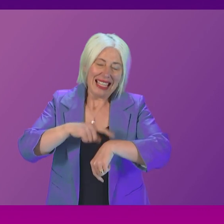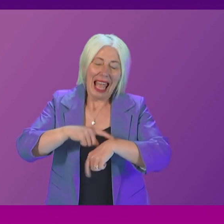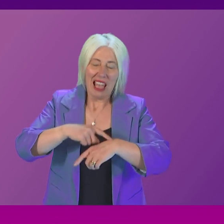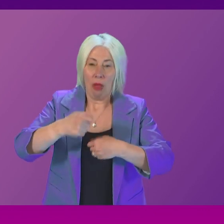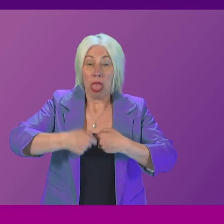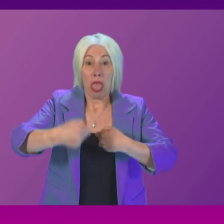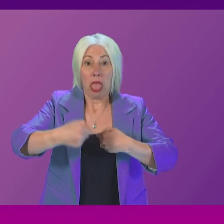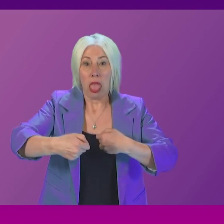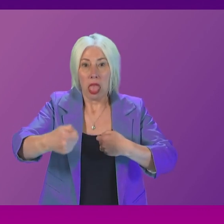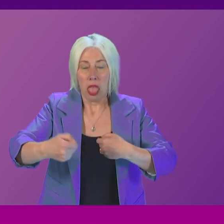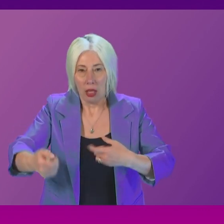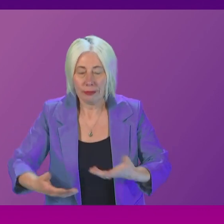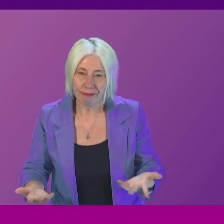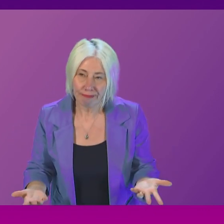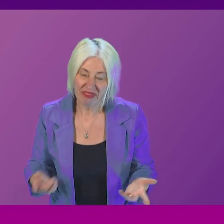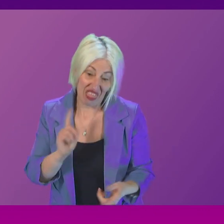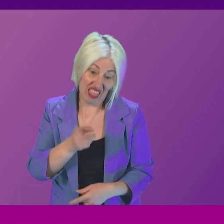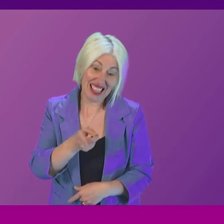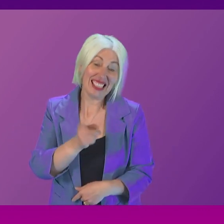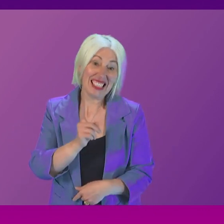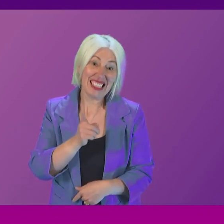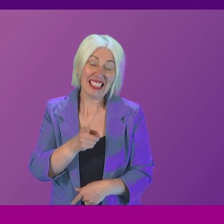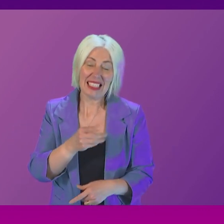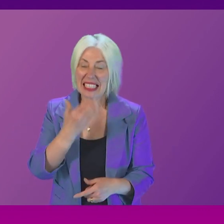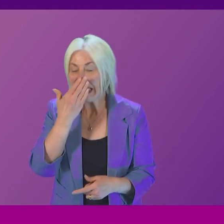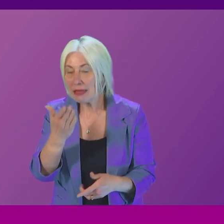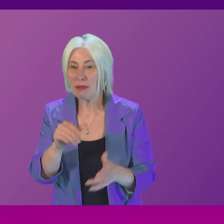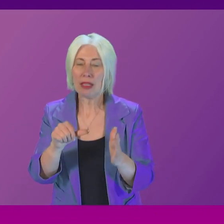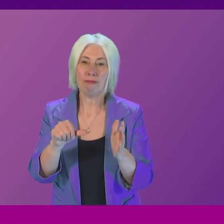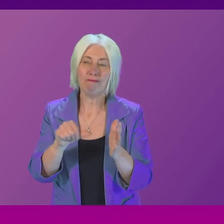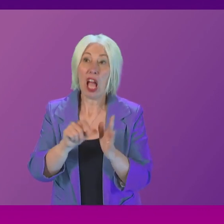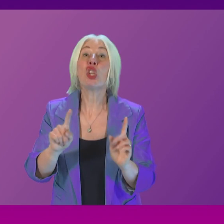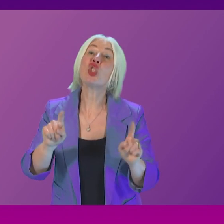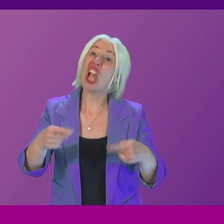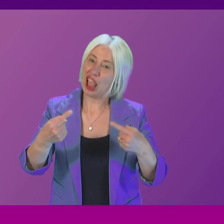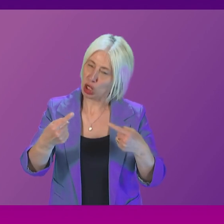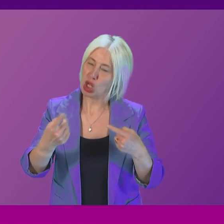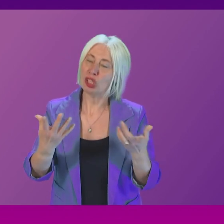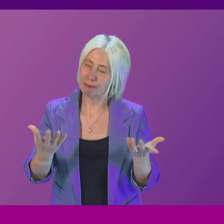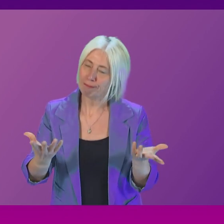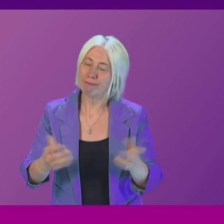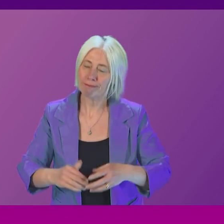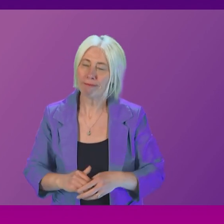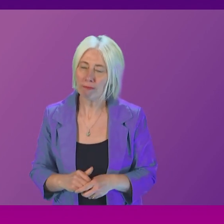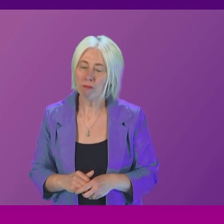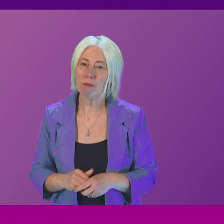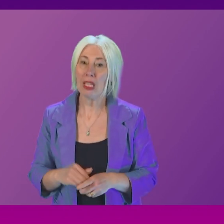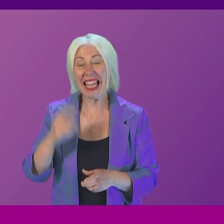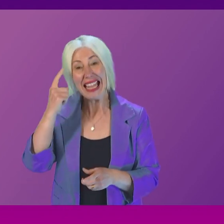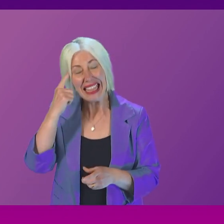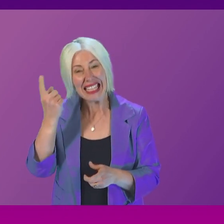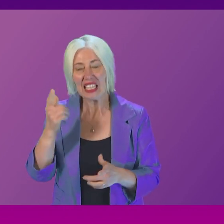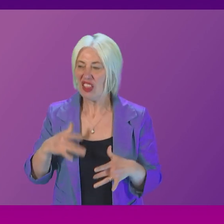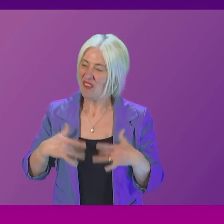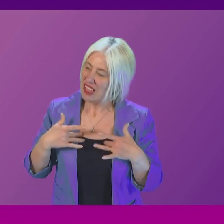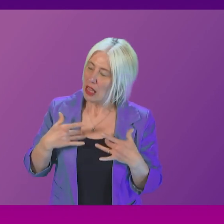take for them, that appears to be a problem or a challenge. And I think the feeling